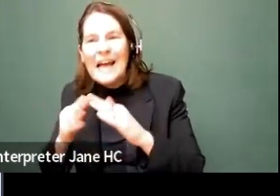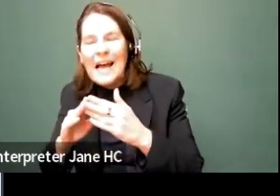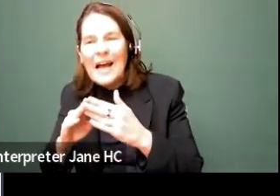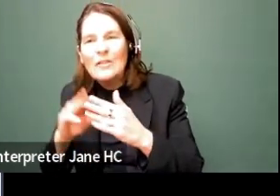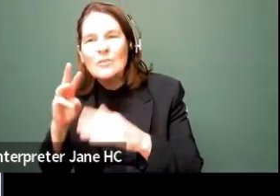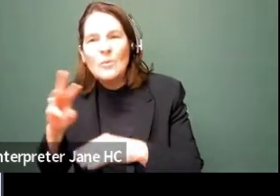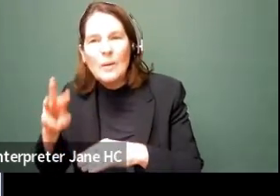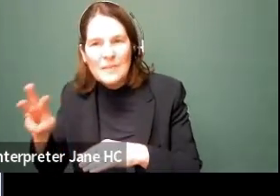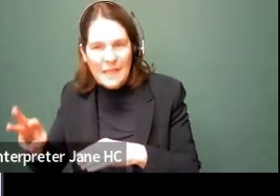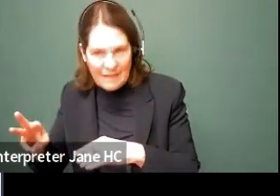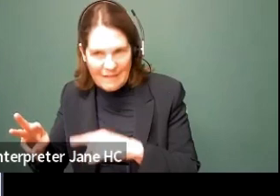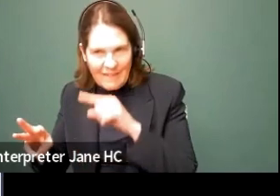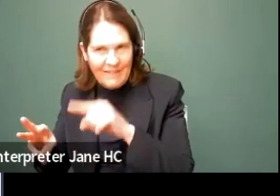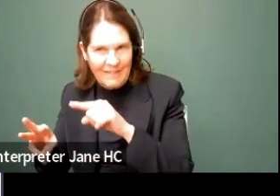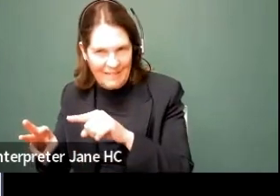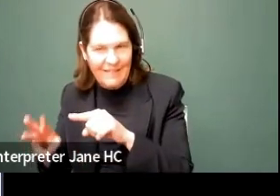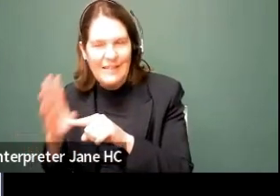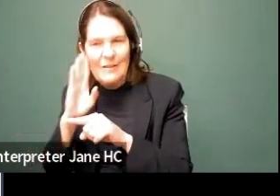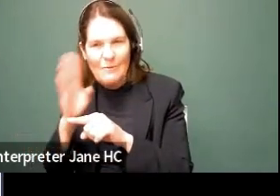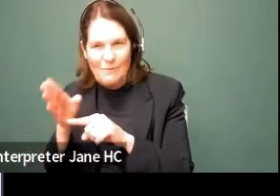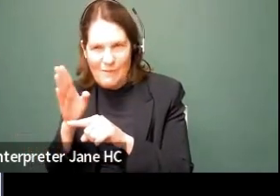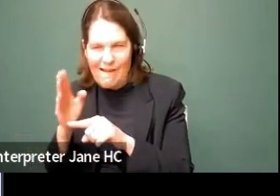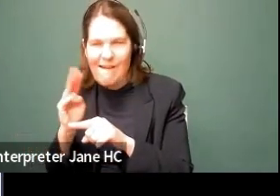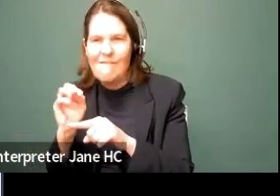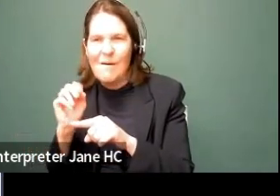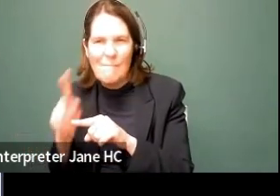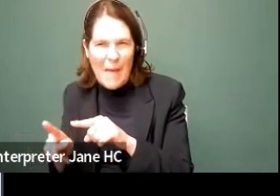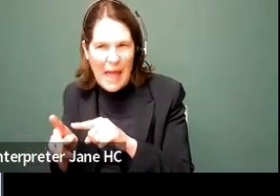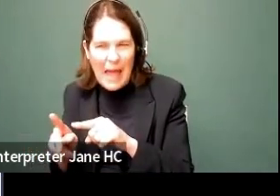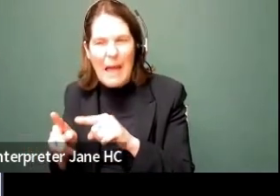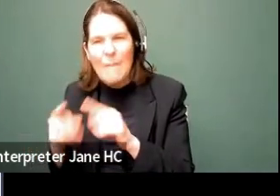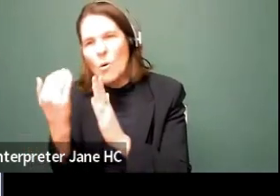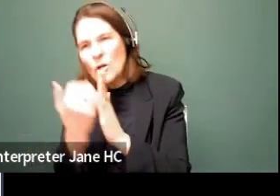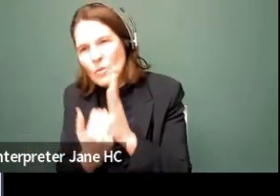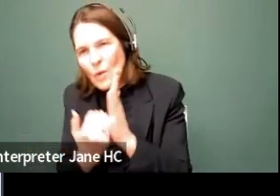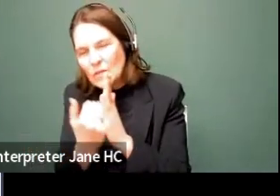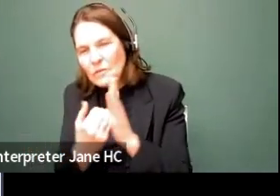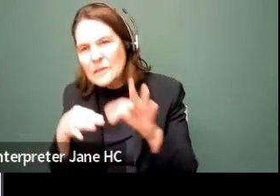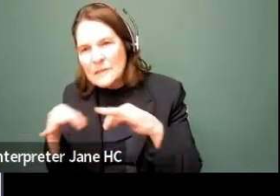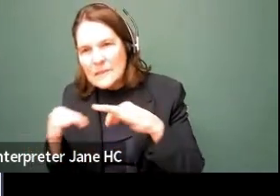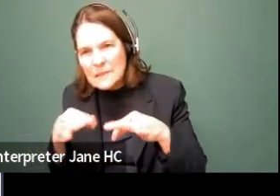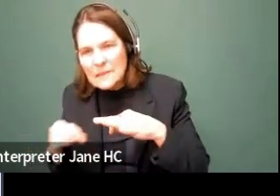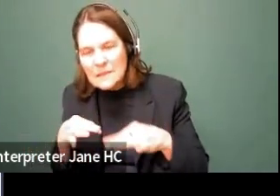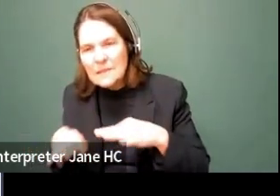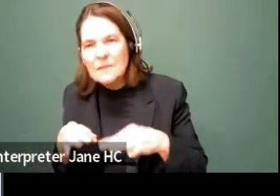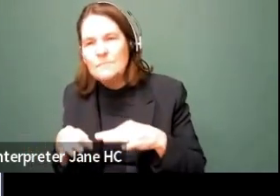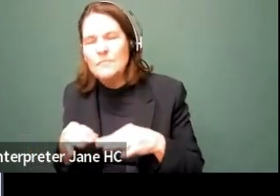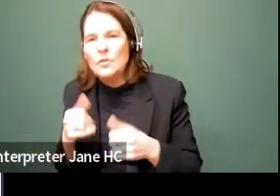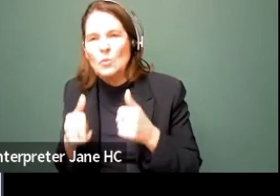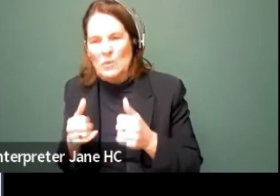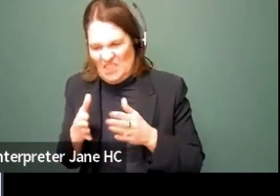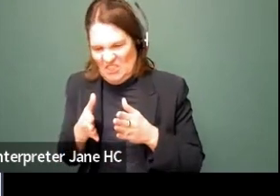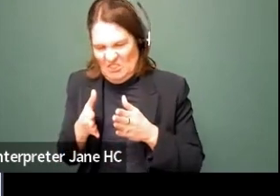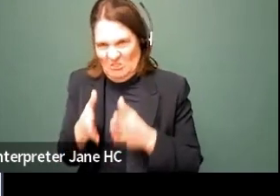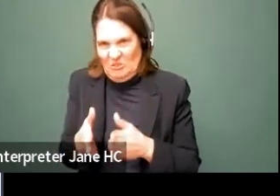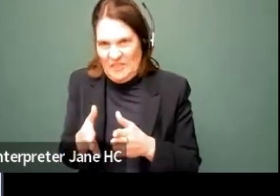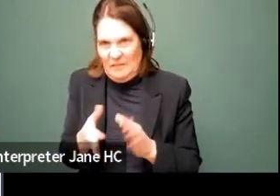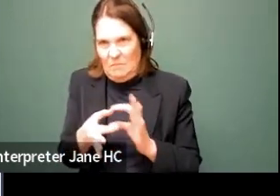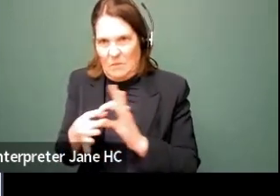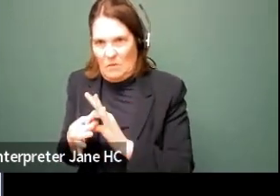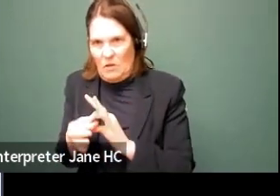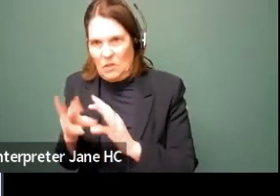town websites will have a map or directory breaking down which streets are